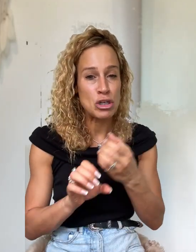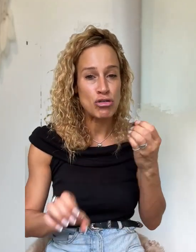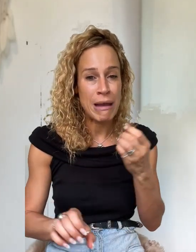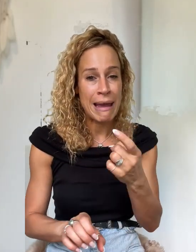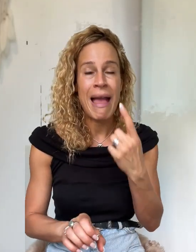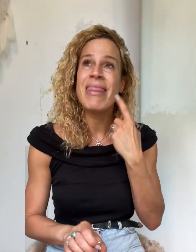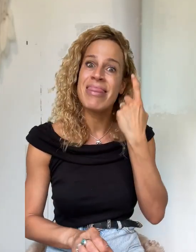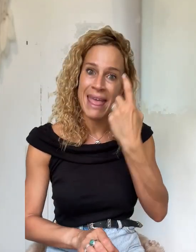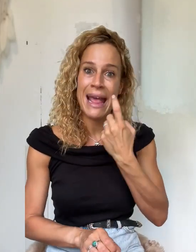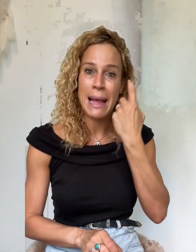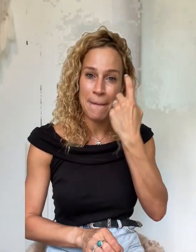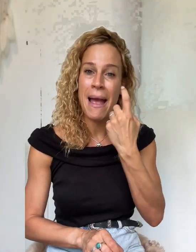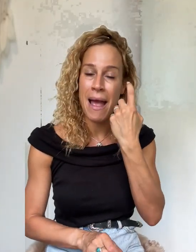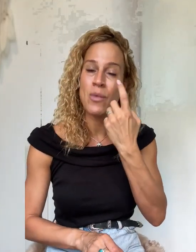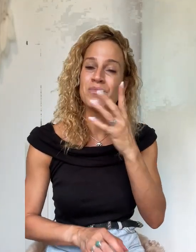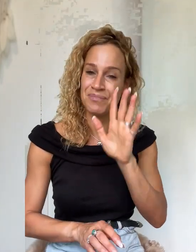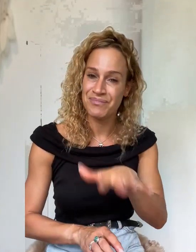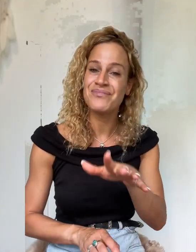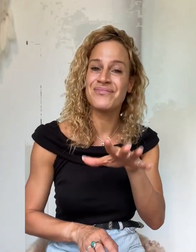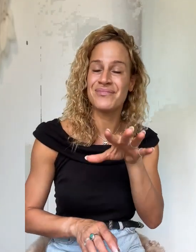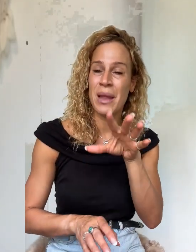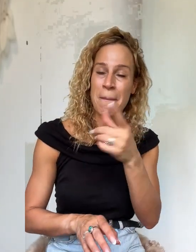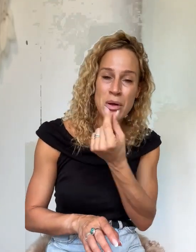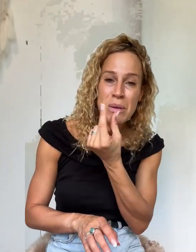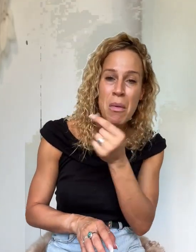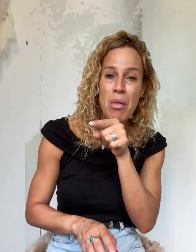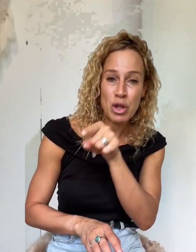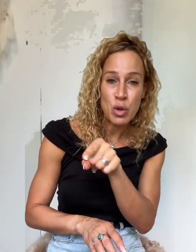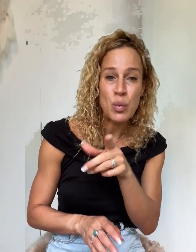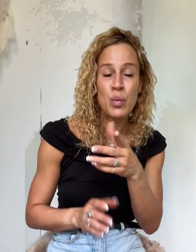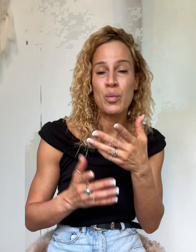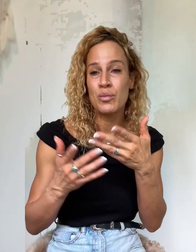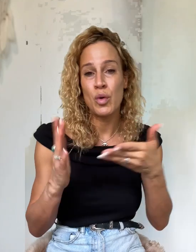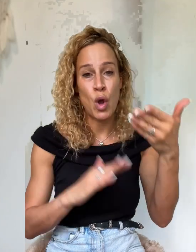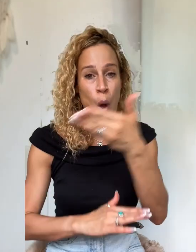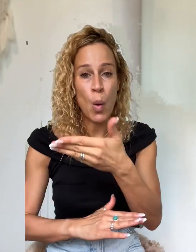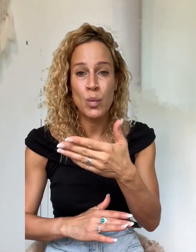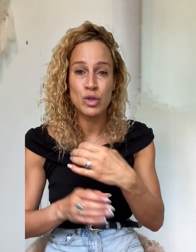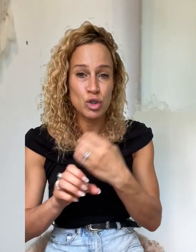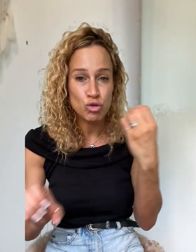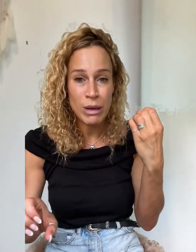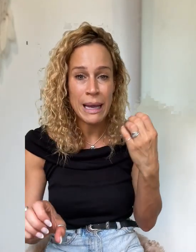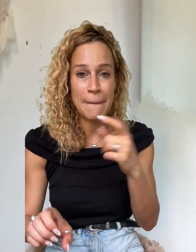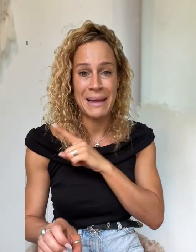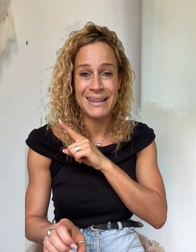and getting a degree, just because there's so much access out there.